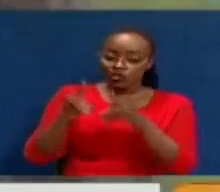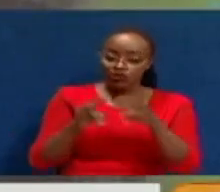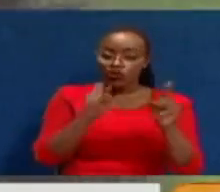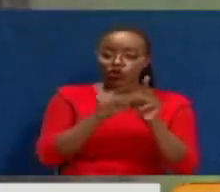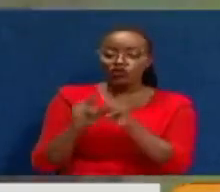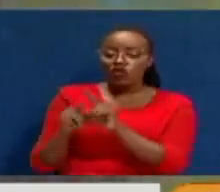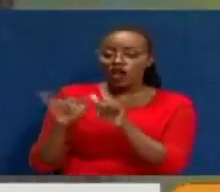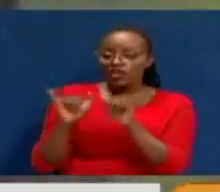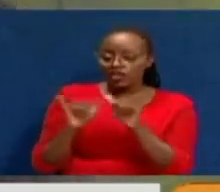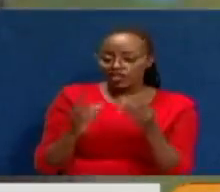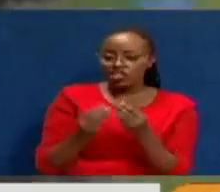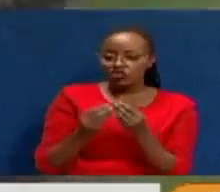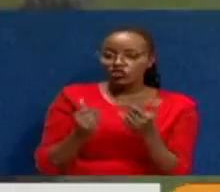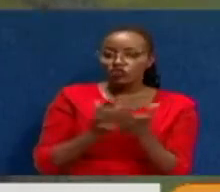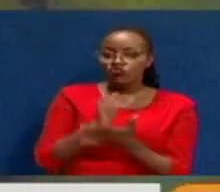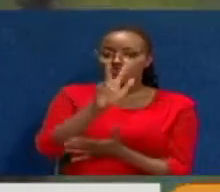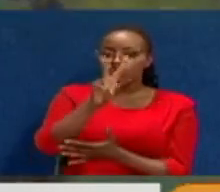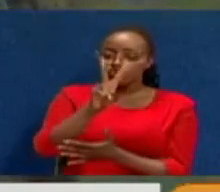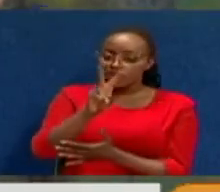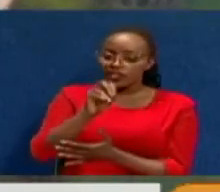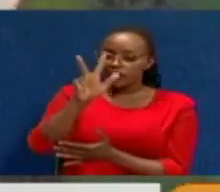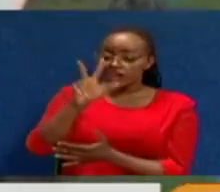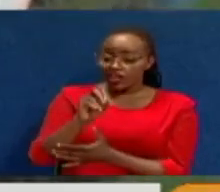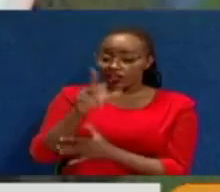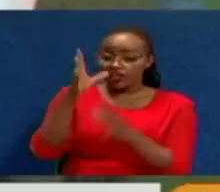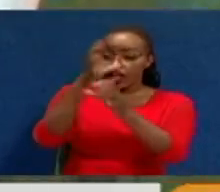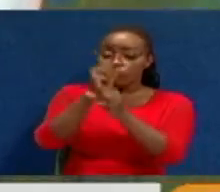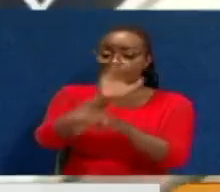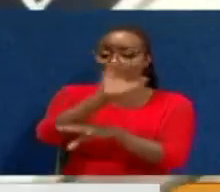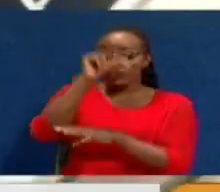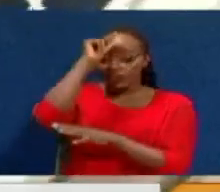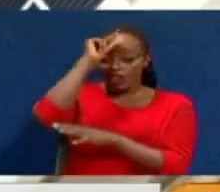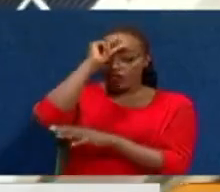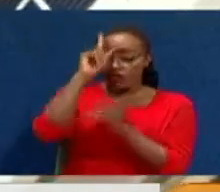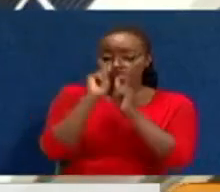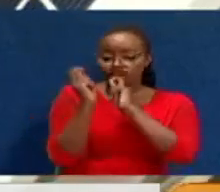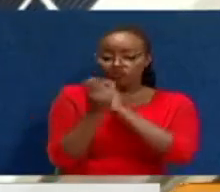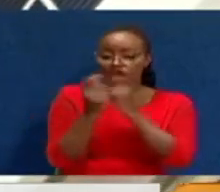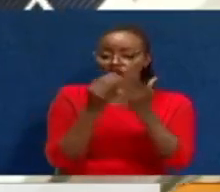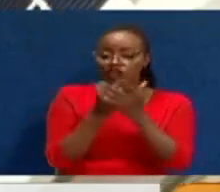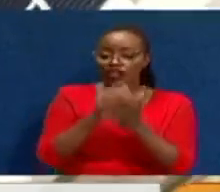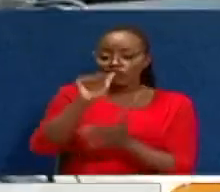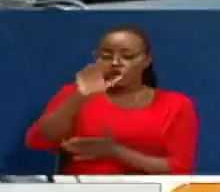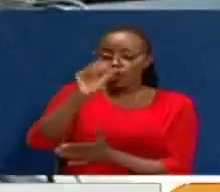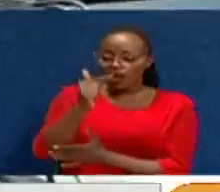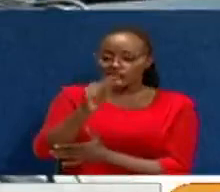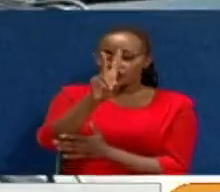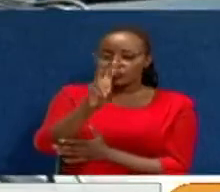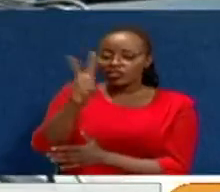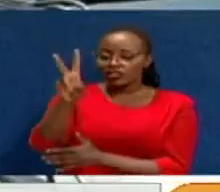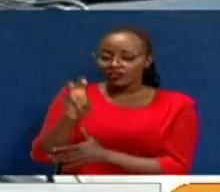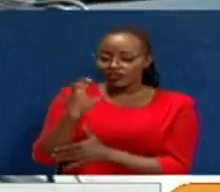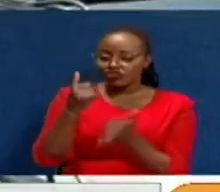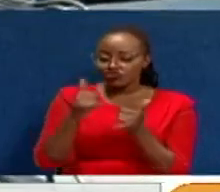and clean cooking solutions by 2030. The association is urging the government to amend the Finance Act 2020